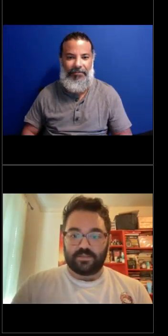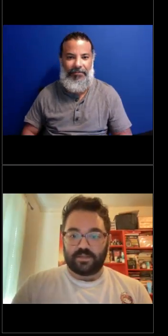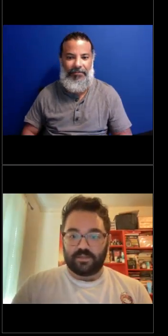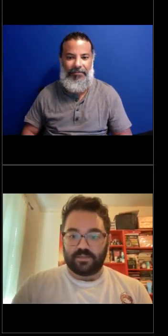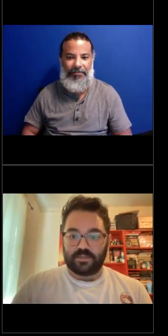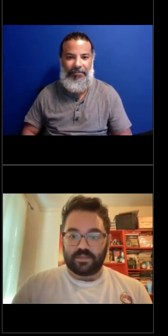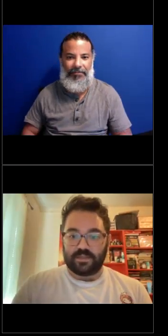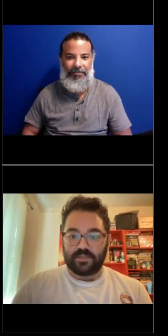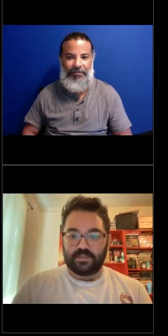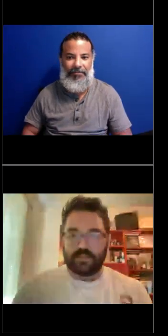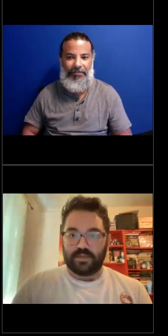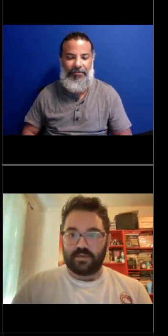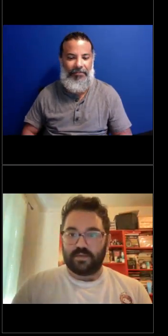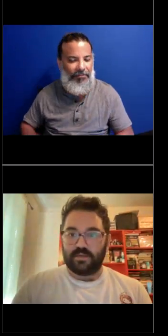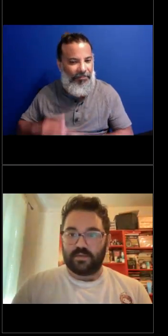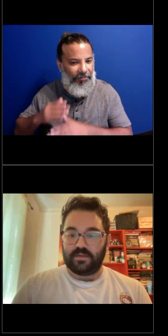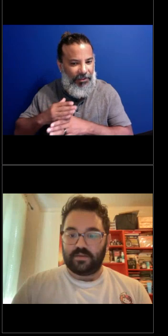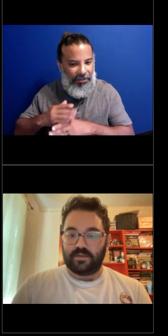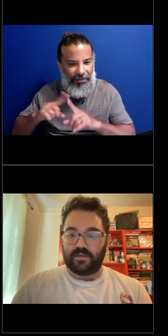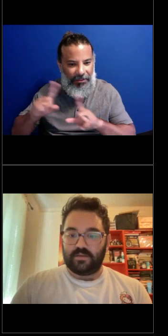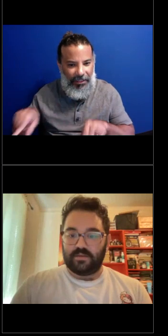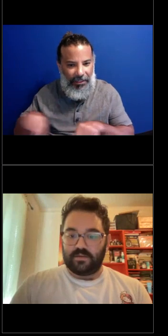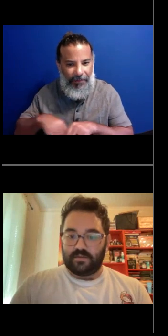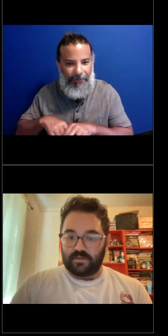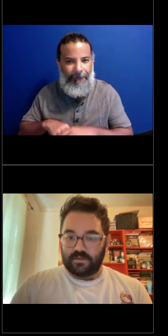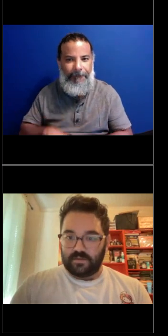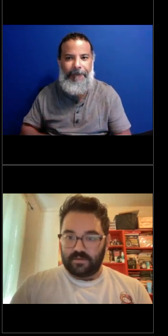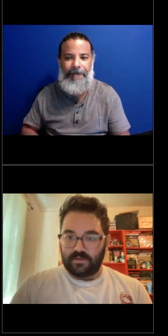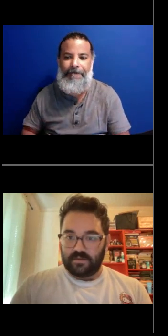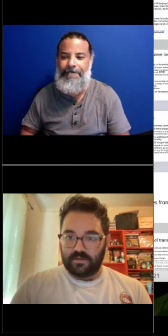Just share these slides here.